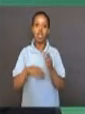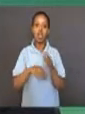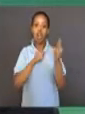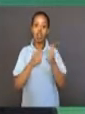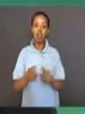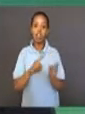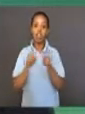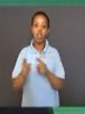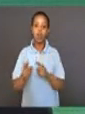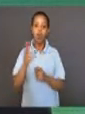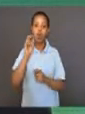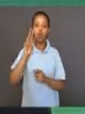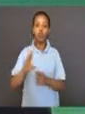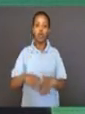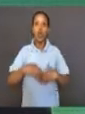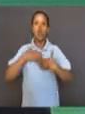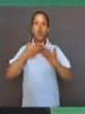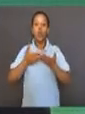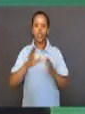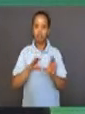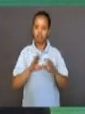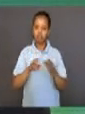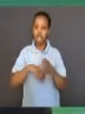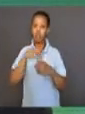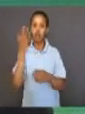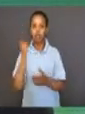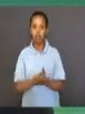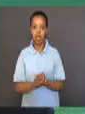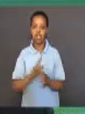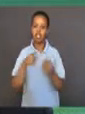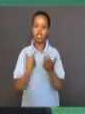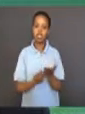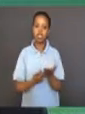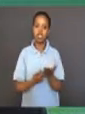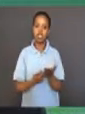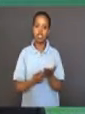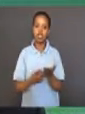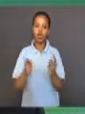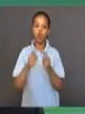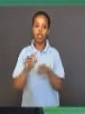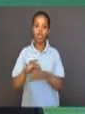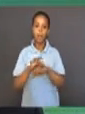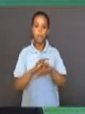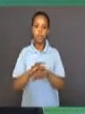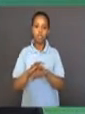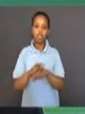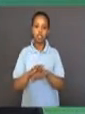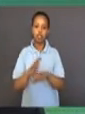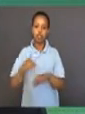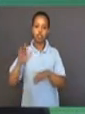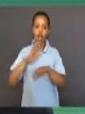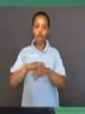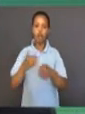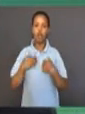in the Earth's crust absorbed the oxygen that the blue-green